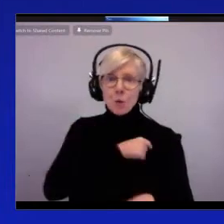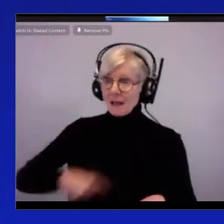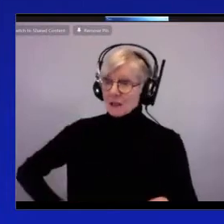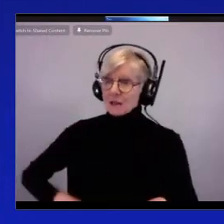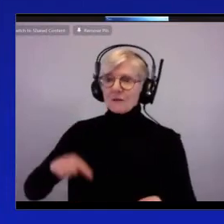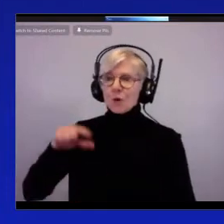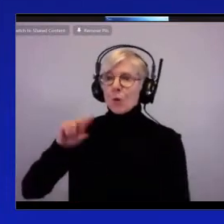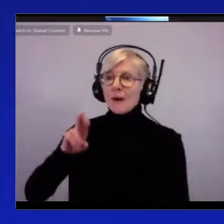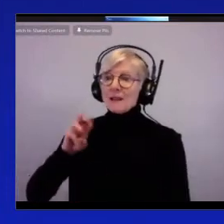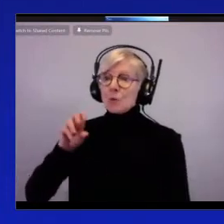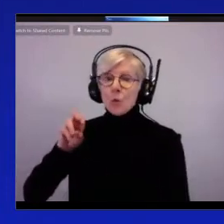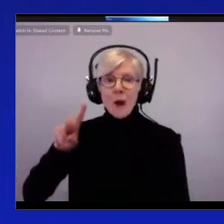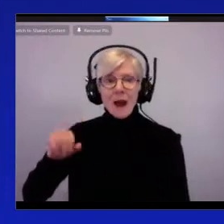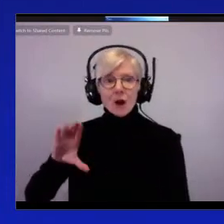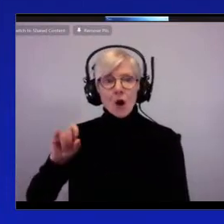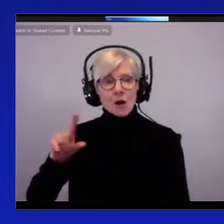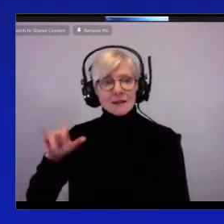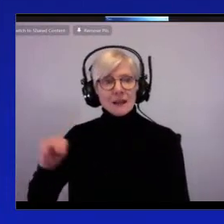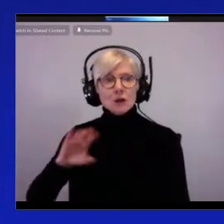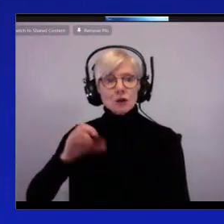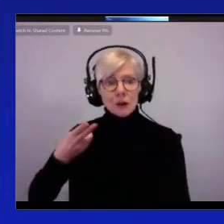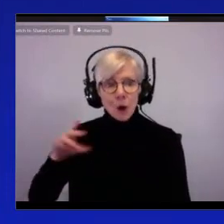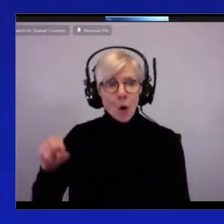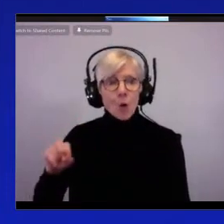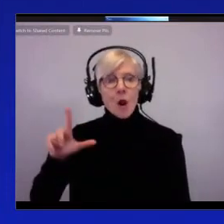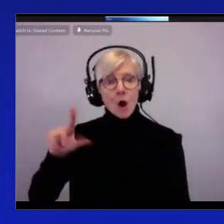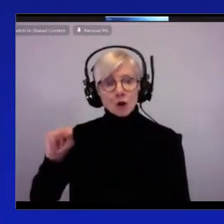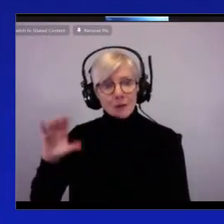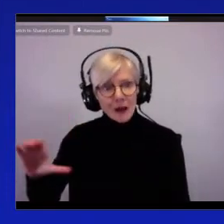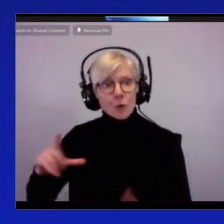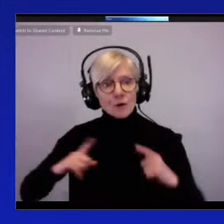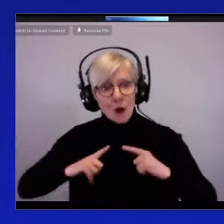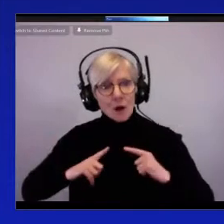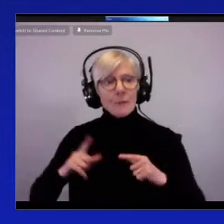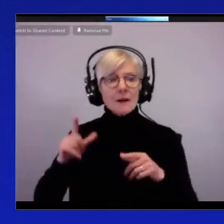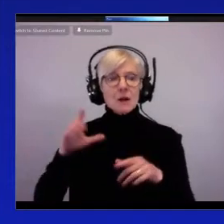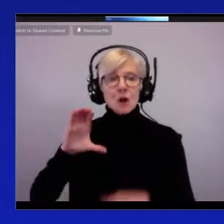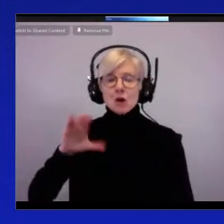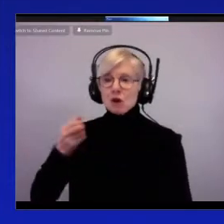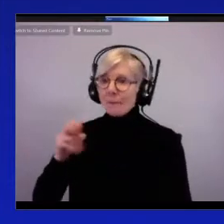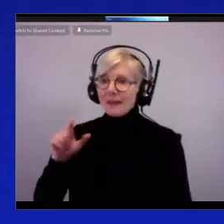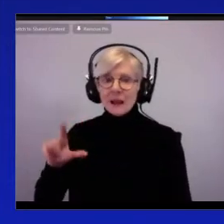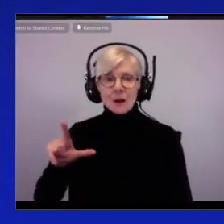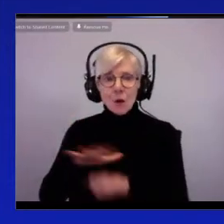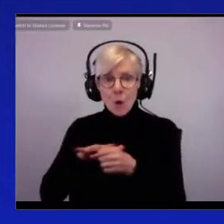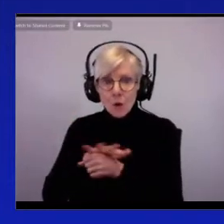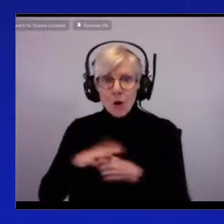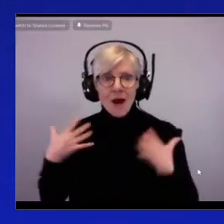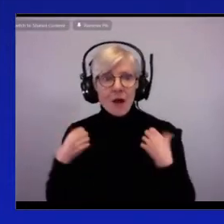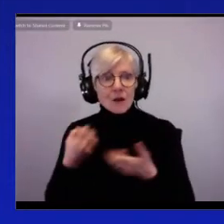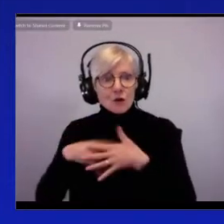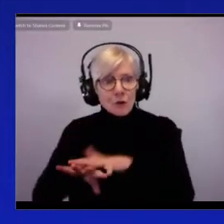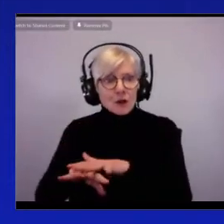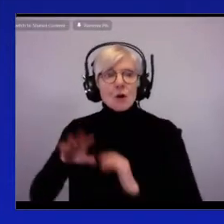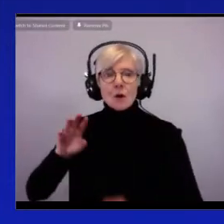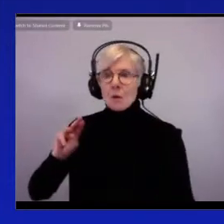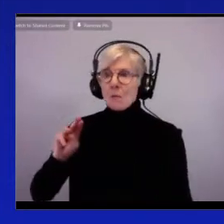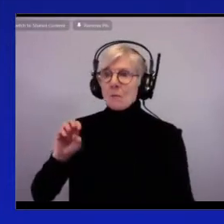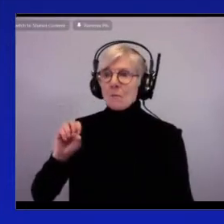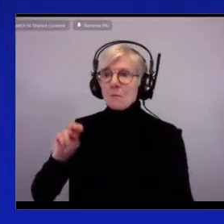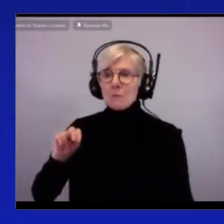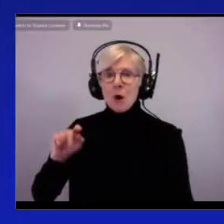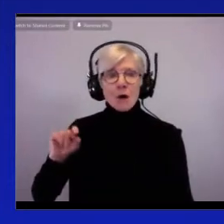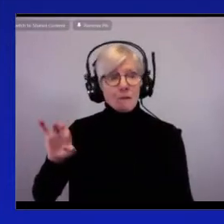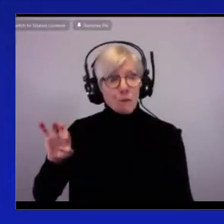Home Administrators, the Champlain Local Health Integration Network, Ontario Health, amongst others. It is expected